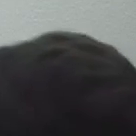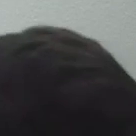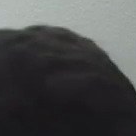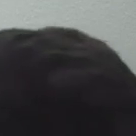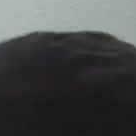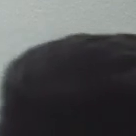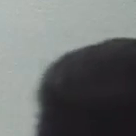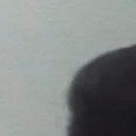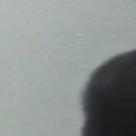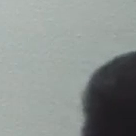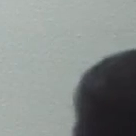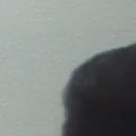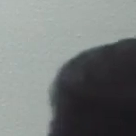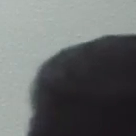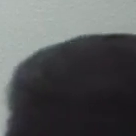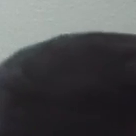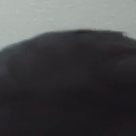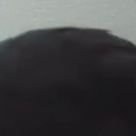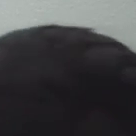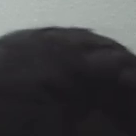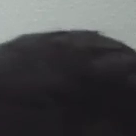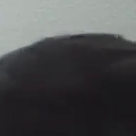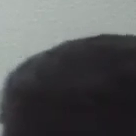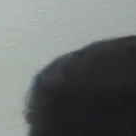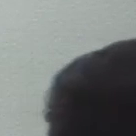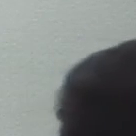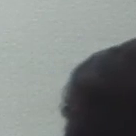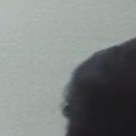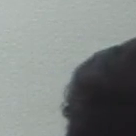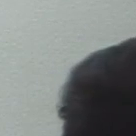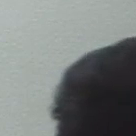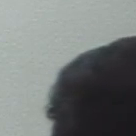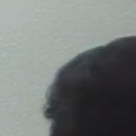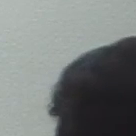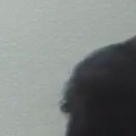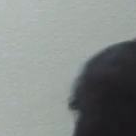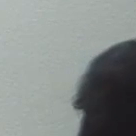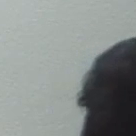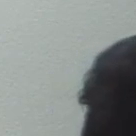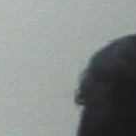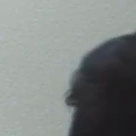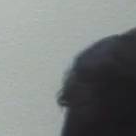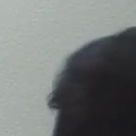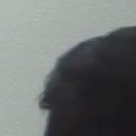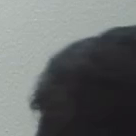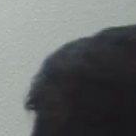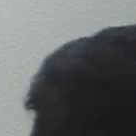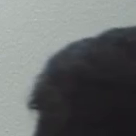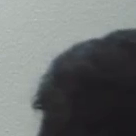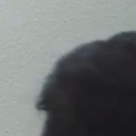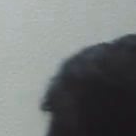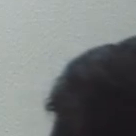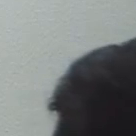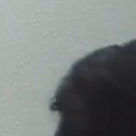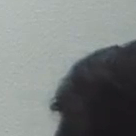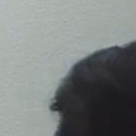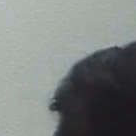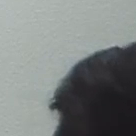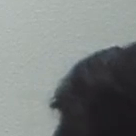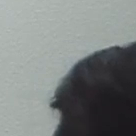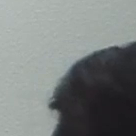We have poured out your Holy Spirit upon our hearts in the love of your Son Jesus. We praise you, Lord, because it's a reward in